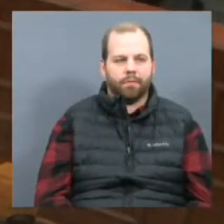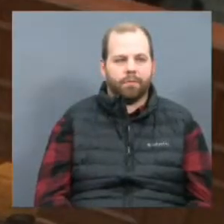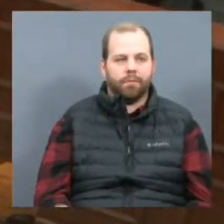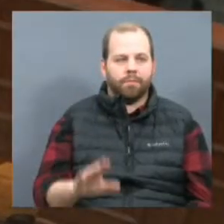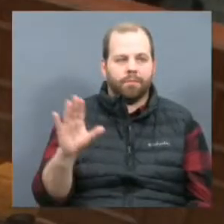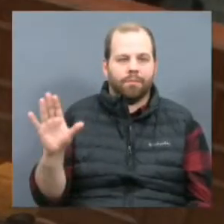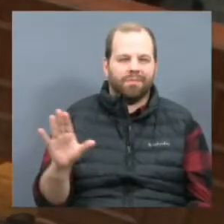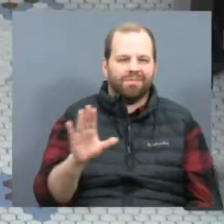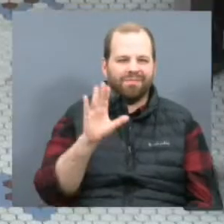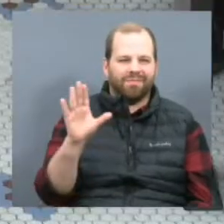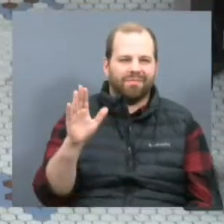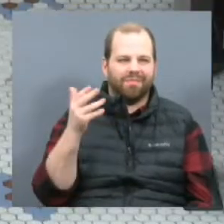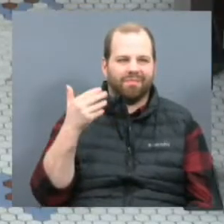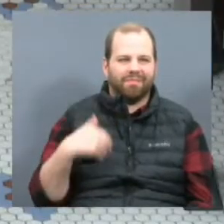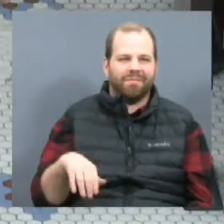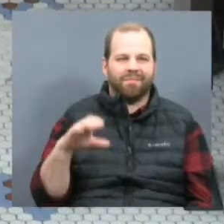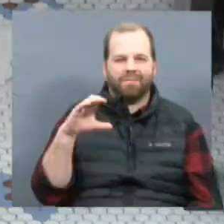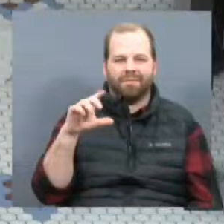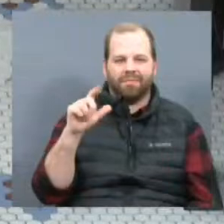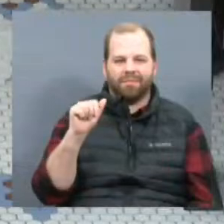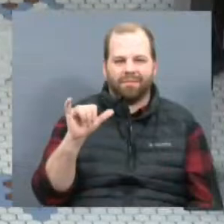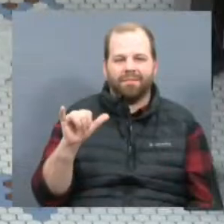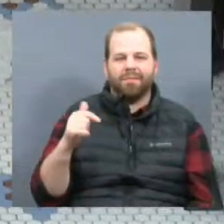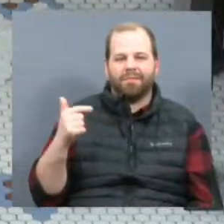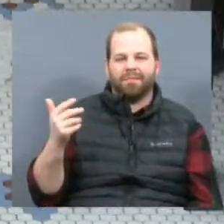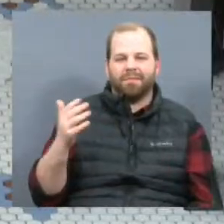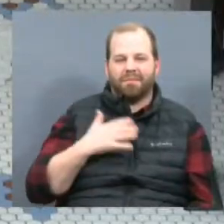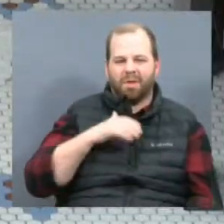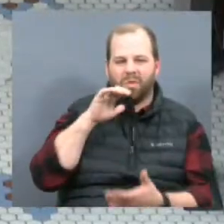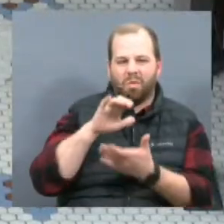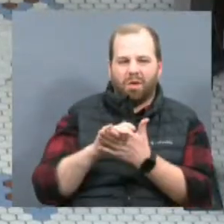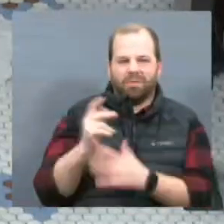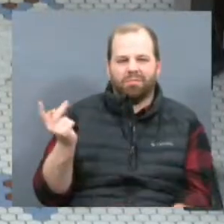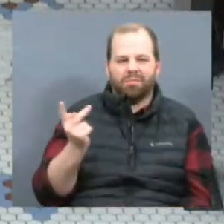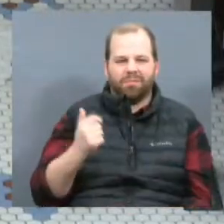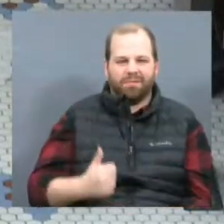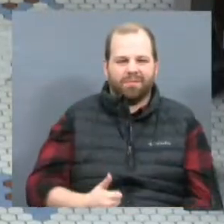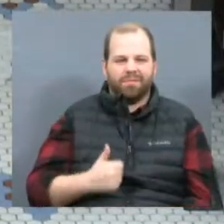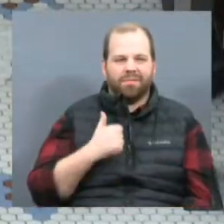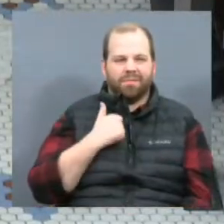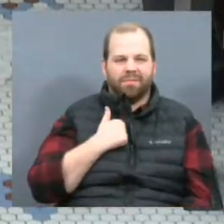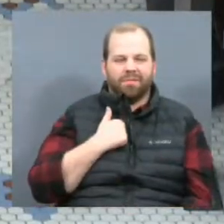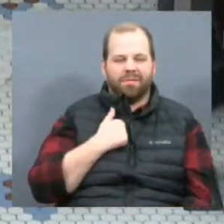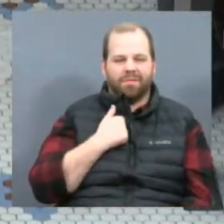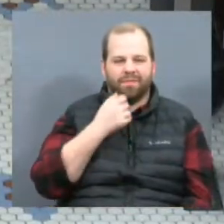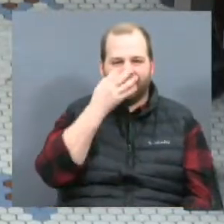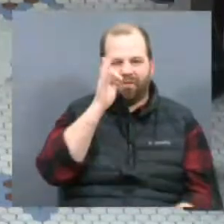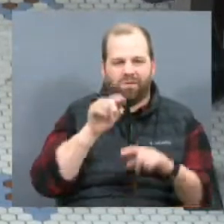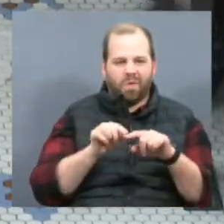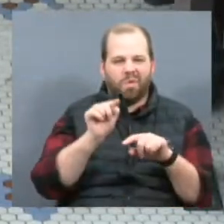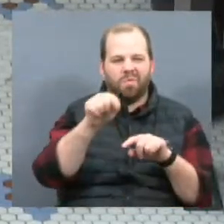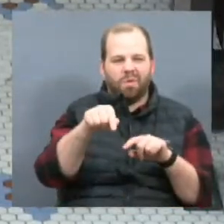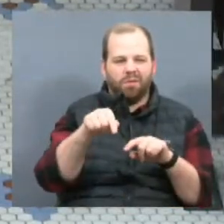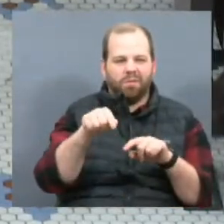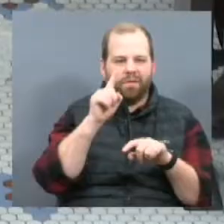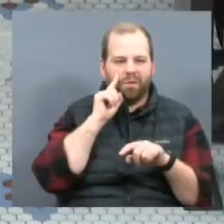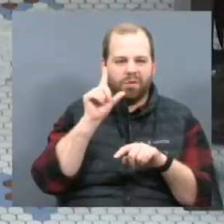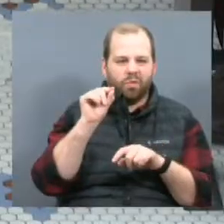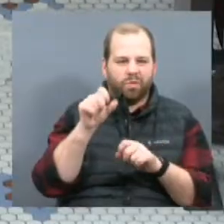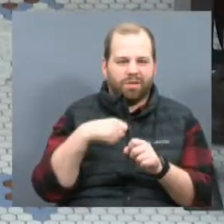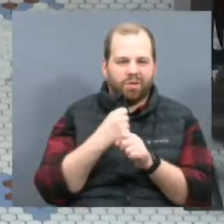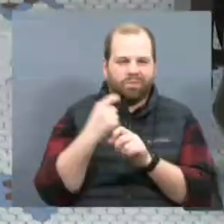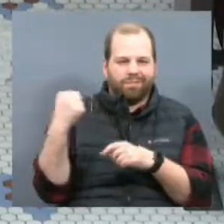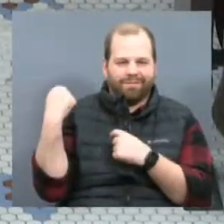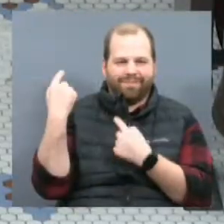I'm Clay Mercer. Me and my wife, we've lived at Holy Soul, or lived across the street from Holy Souls for 20